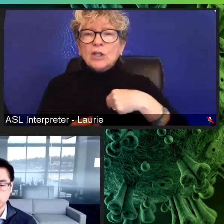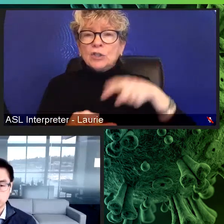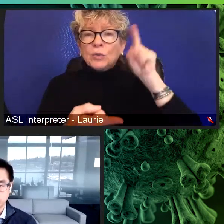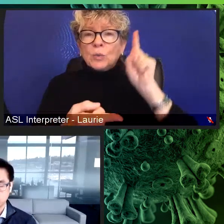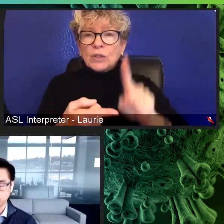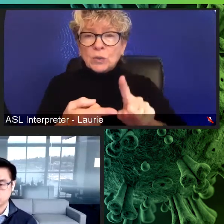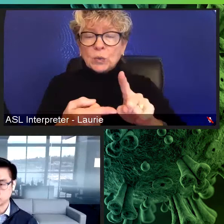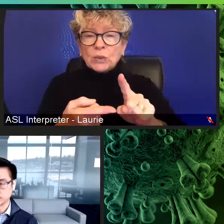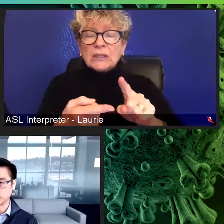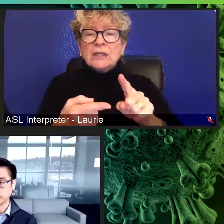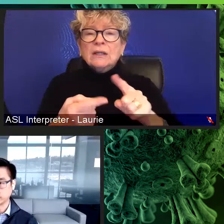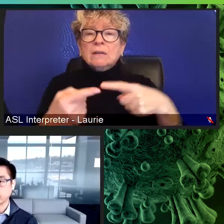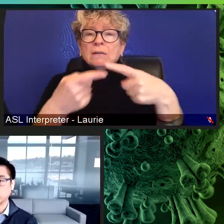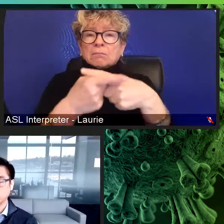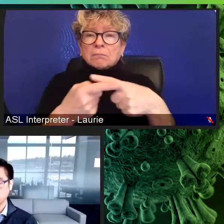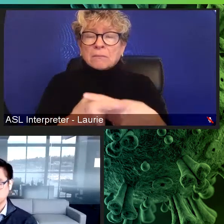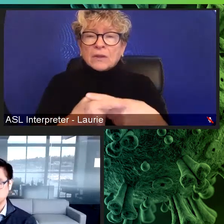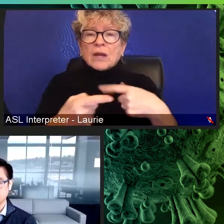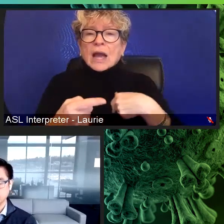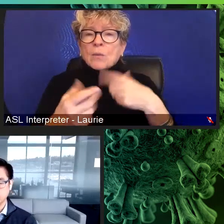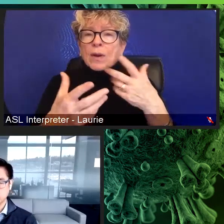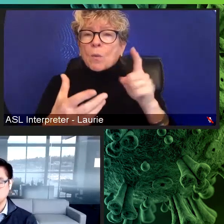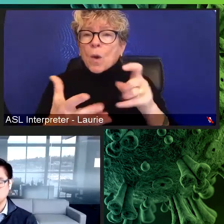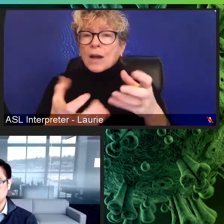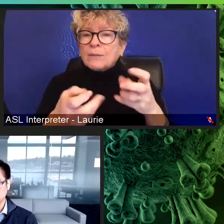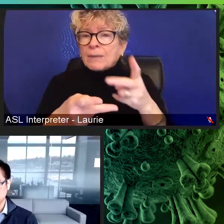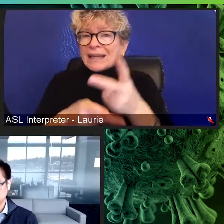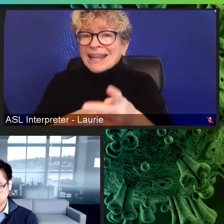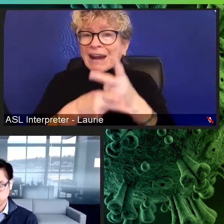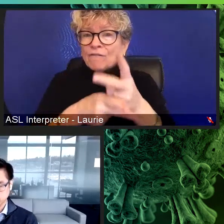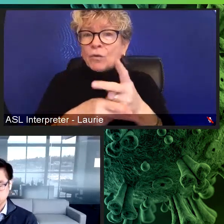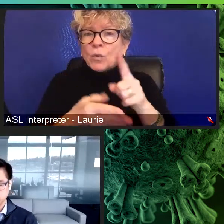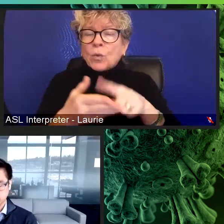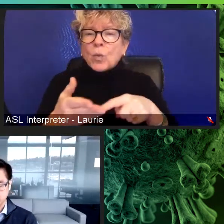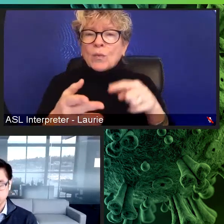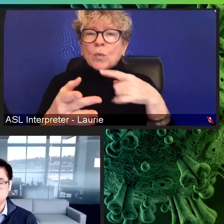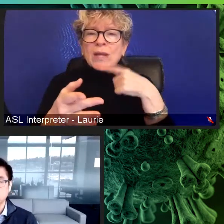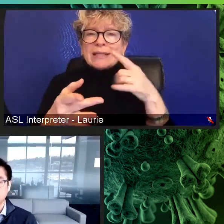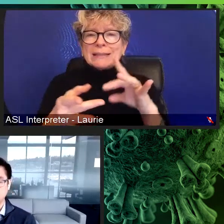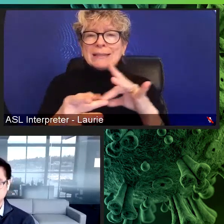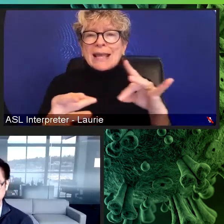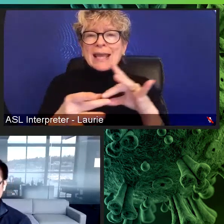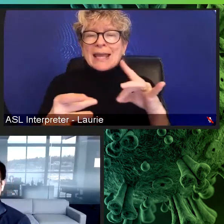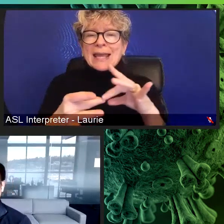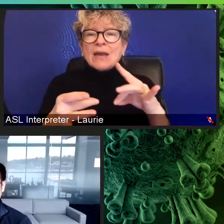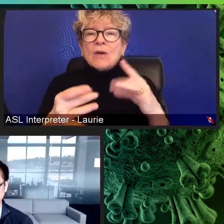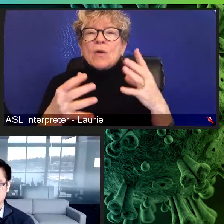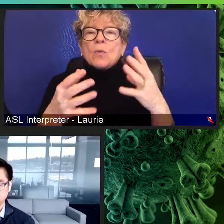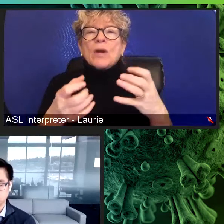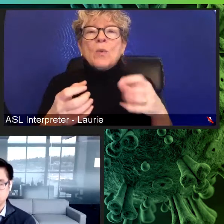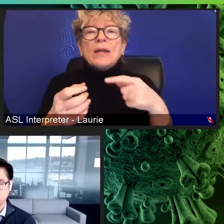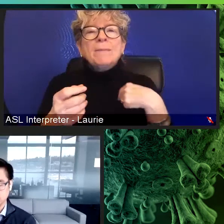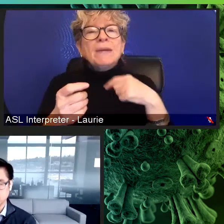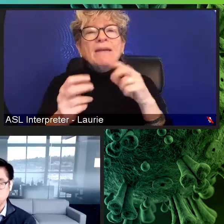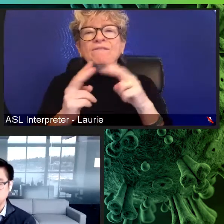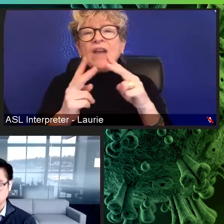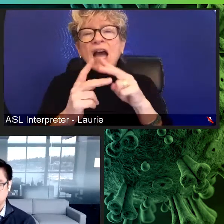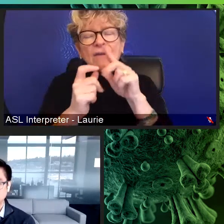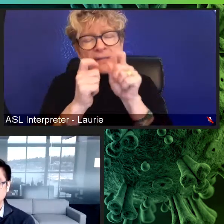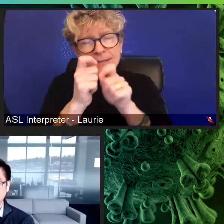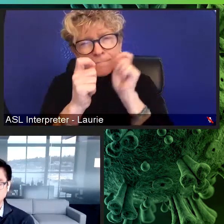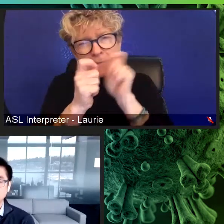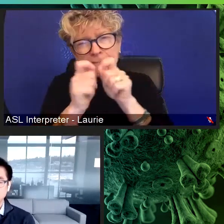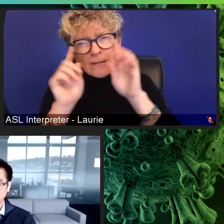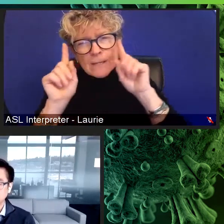we're trying to be very careful about what we say. So we want to be able to have very, very high specificity. And that's kind of what we